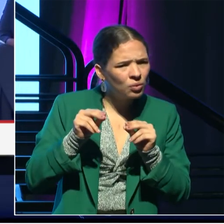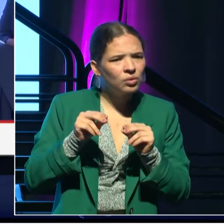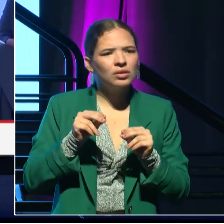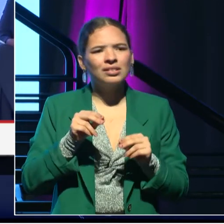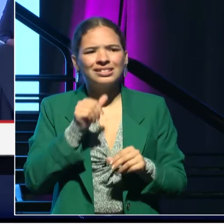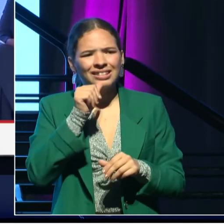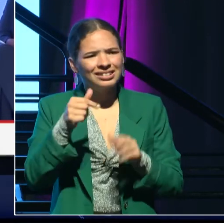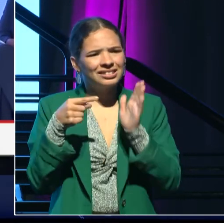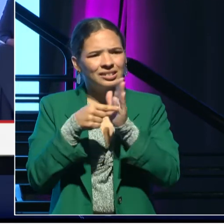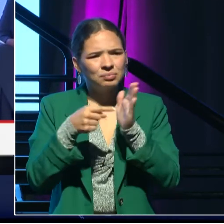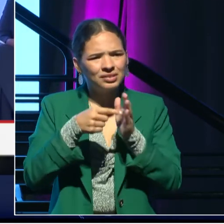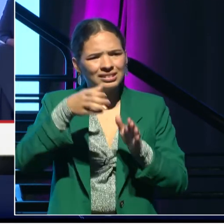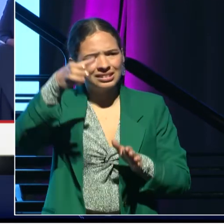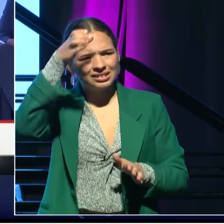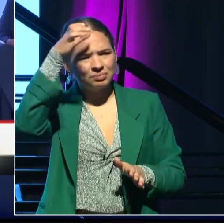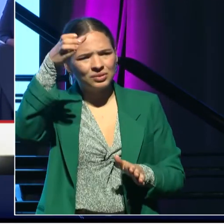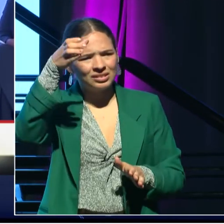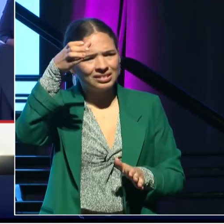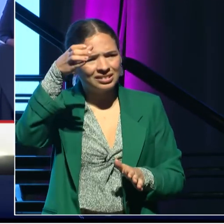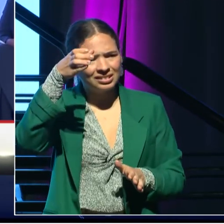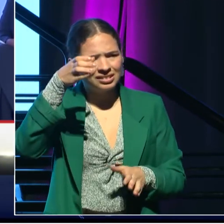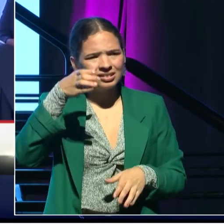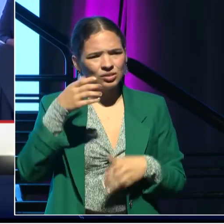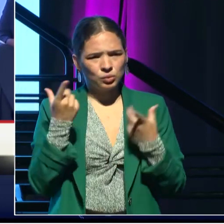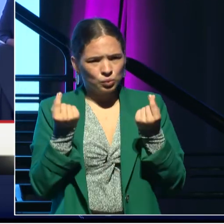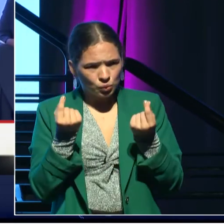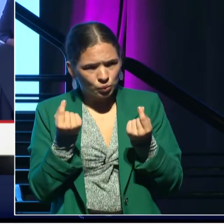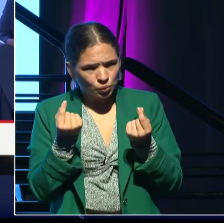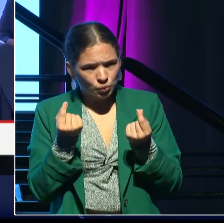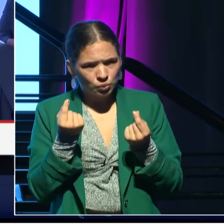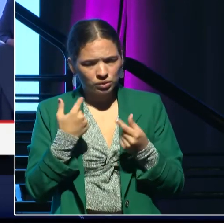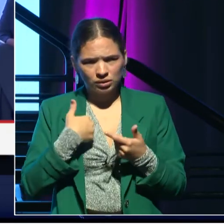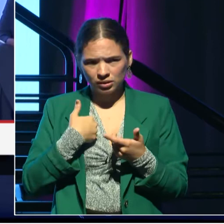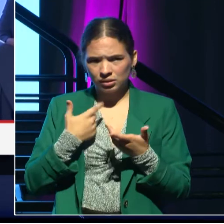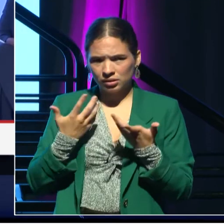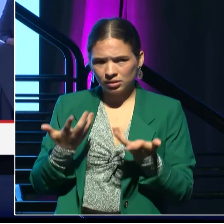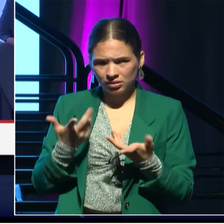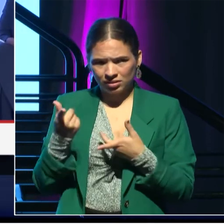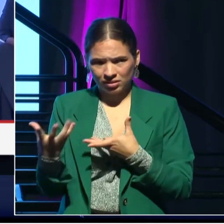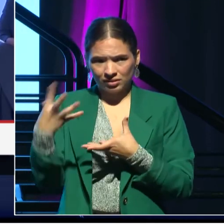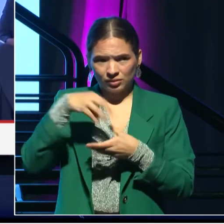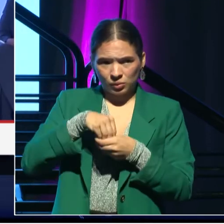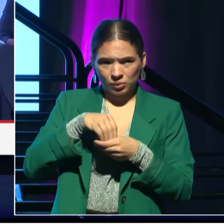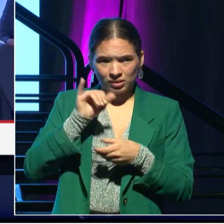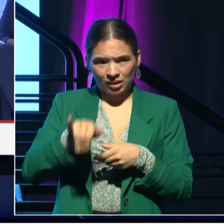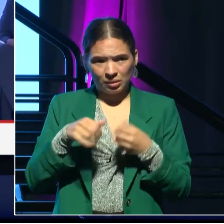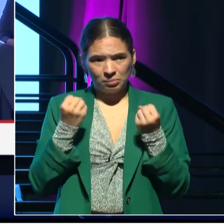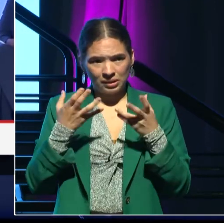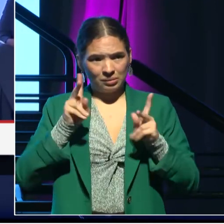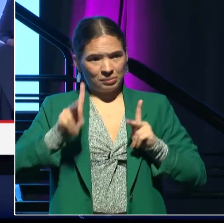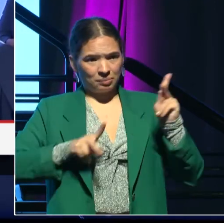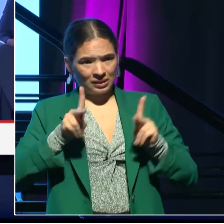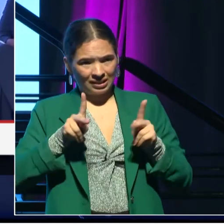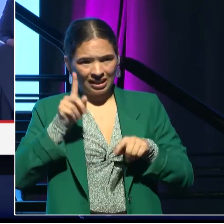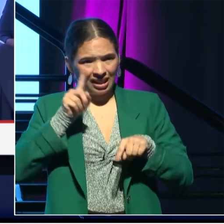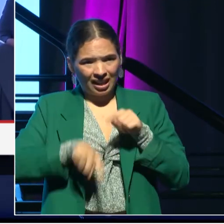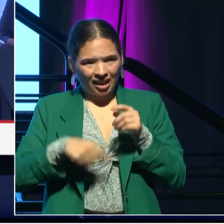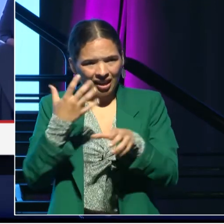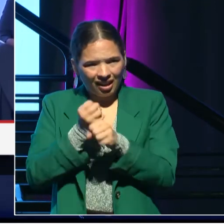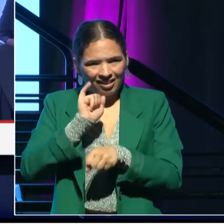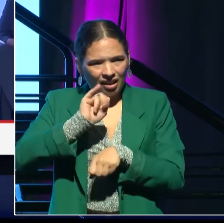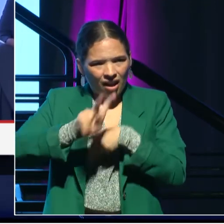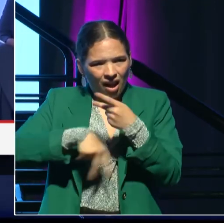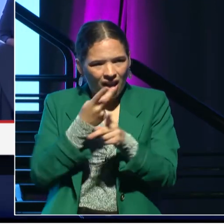expertise and capacity. What you're doing is leaving out a large portion of the workforce who cannot get those types of jobs.